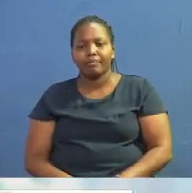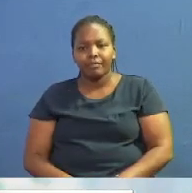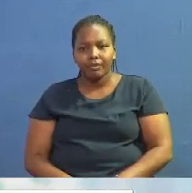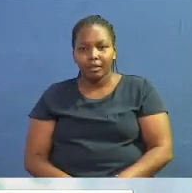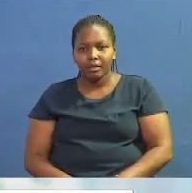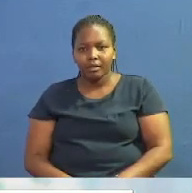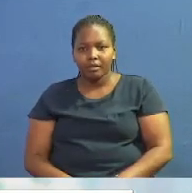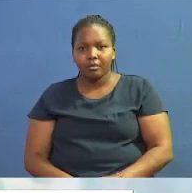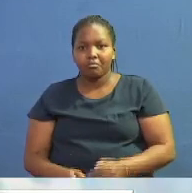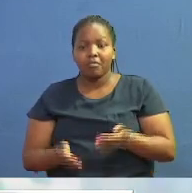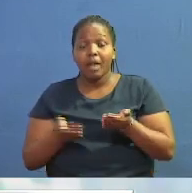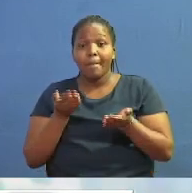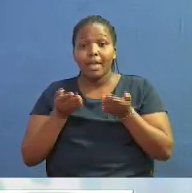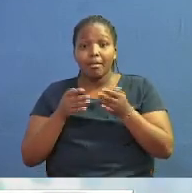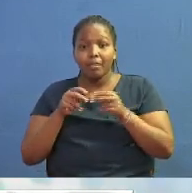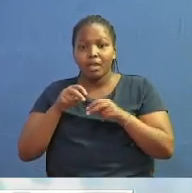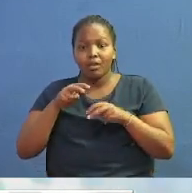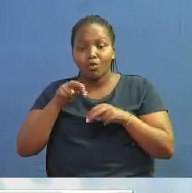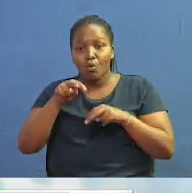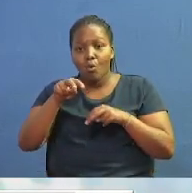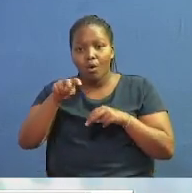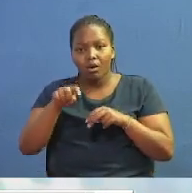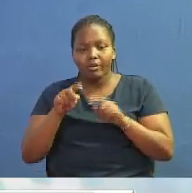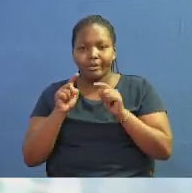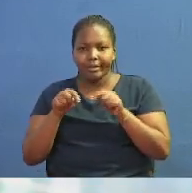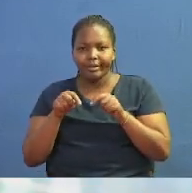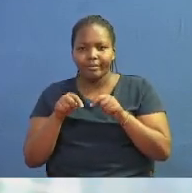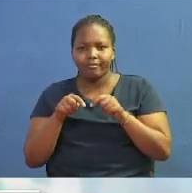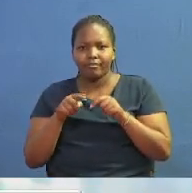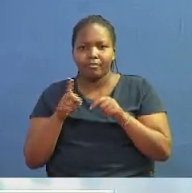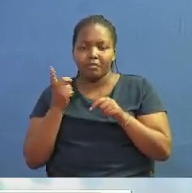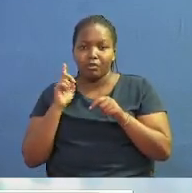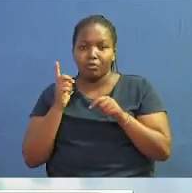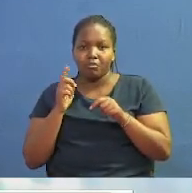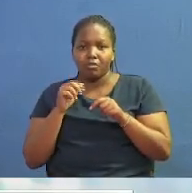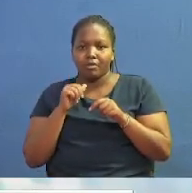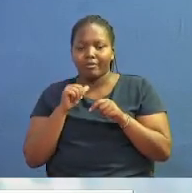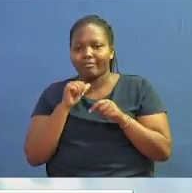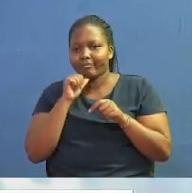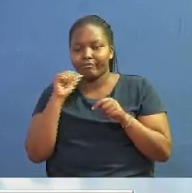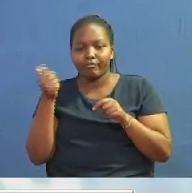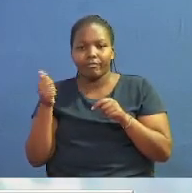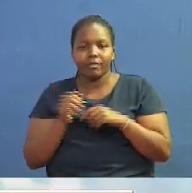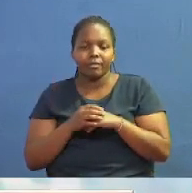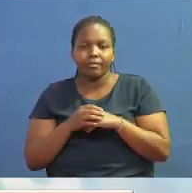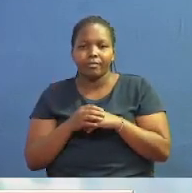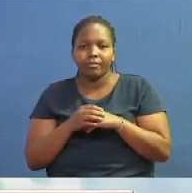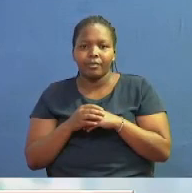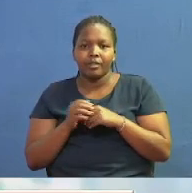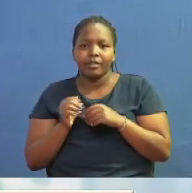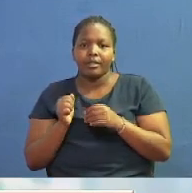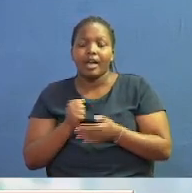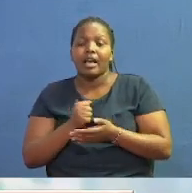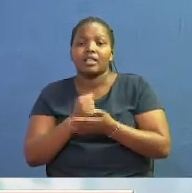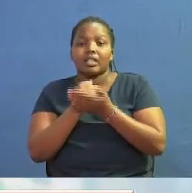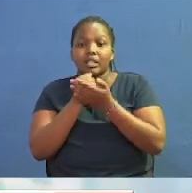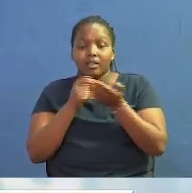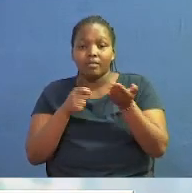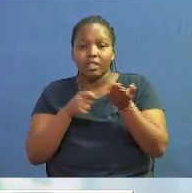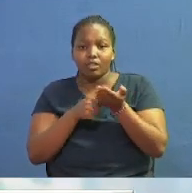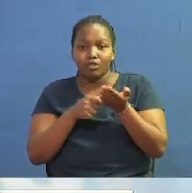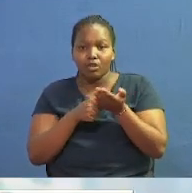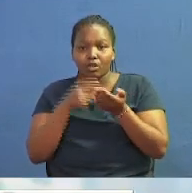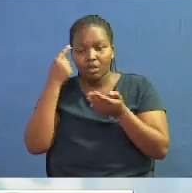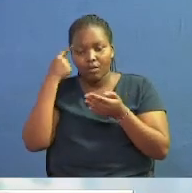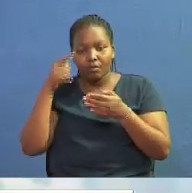and the next minute you're not walking. So the need for assistive technologies for persons with disabilities comes